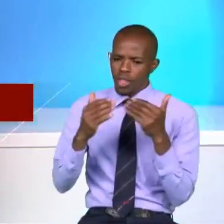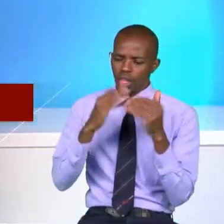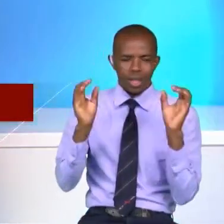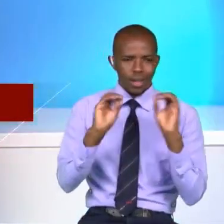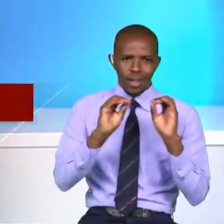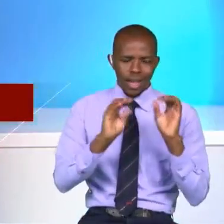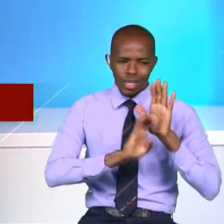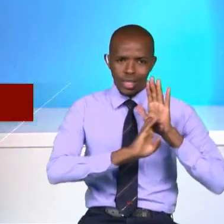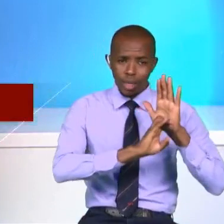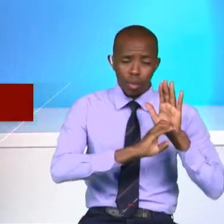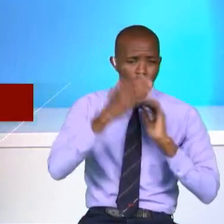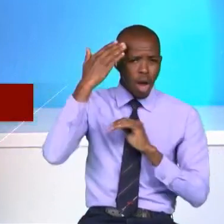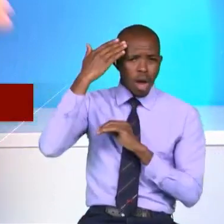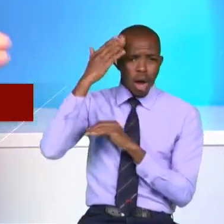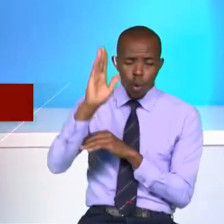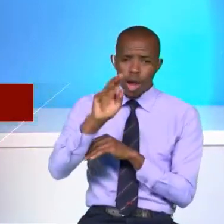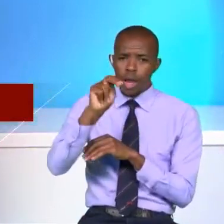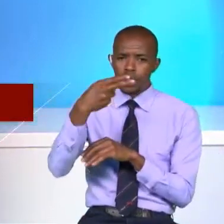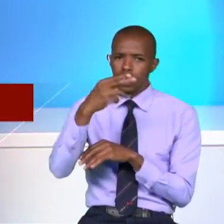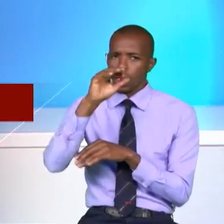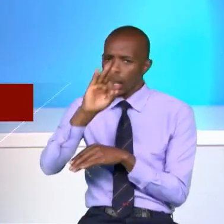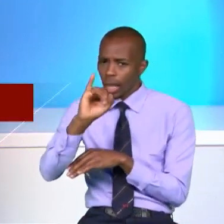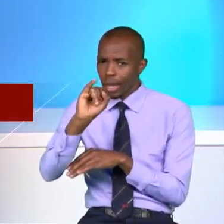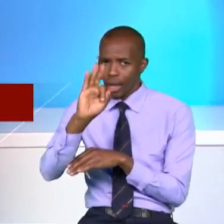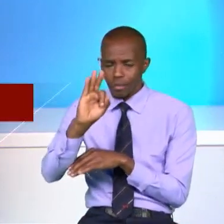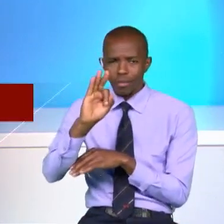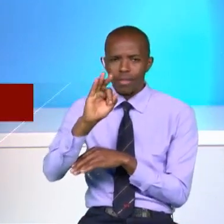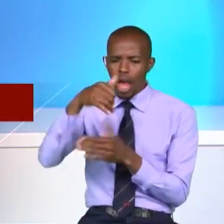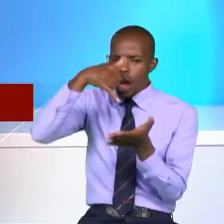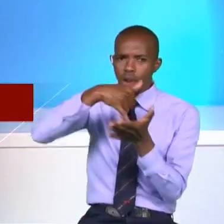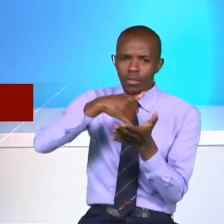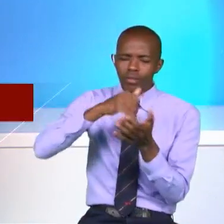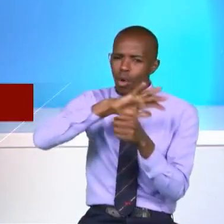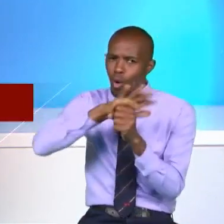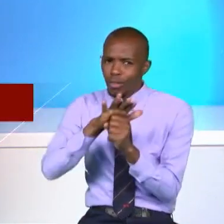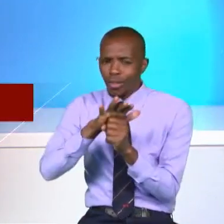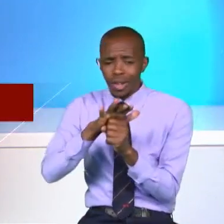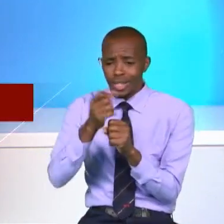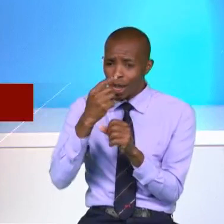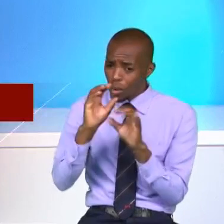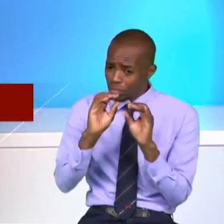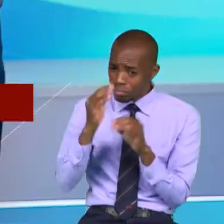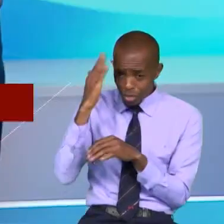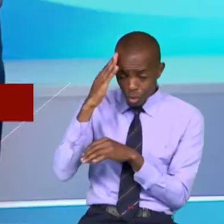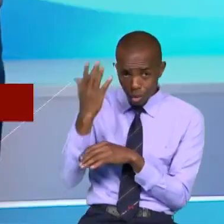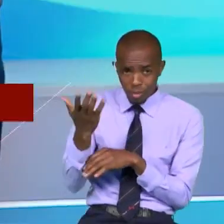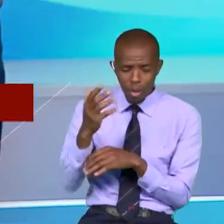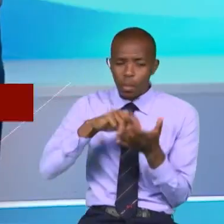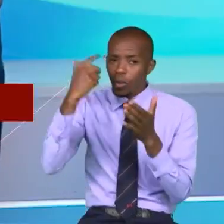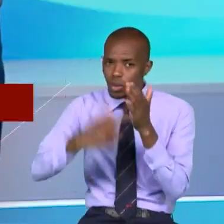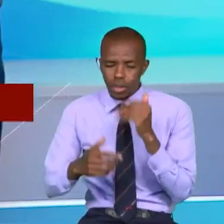example, did you know that NHIF does not cover COVID-19? Did you know that? So what does that